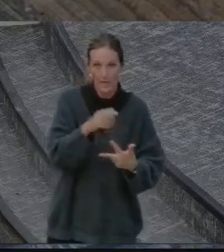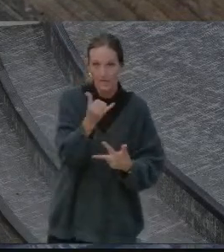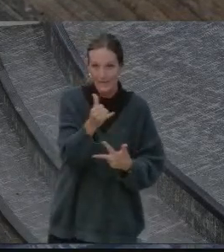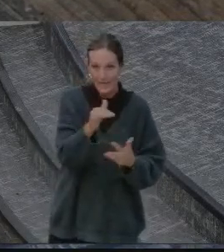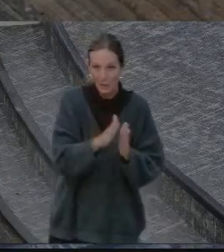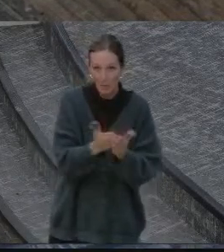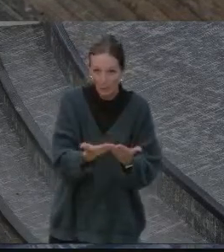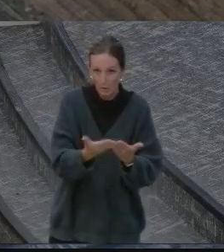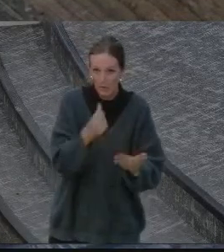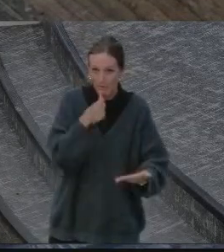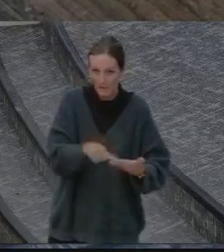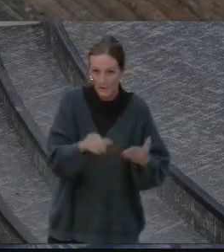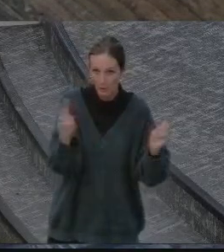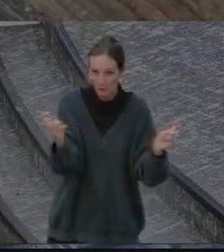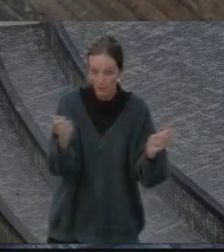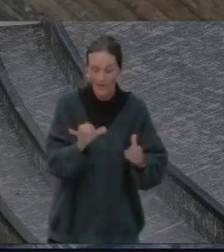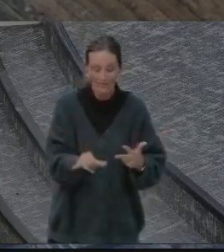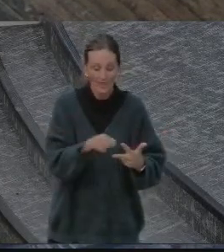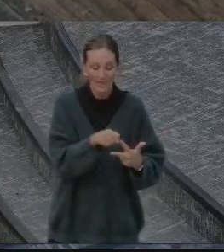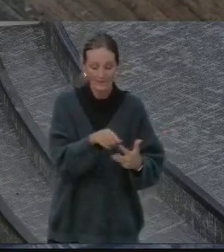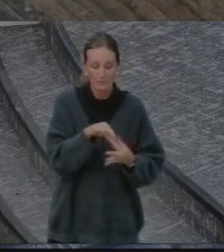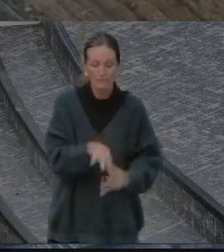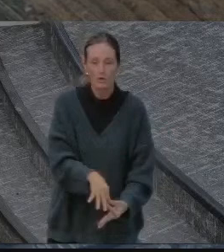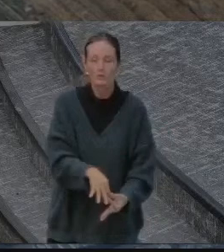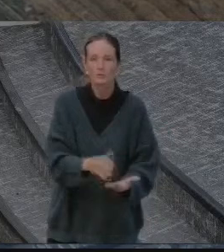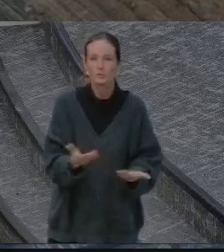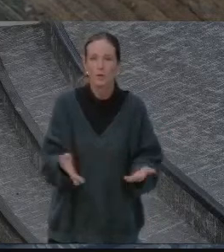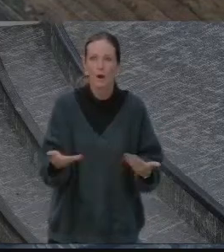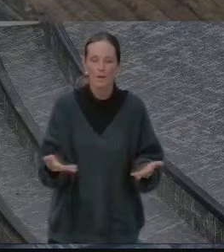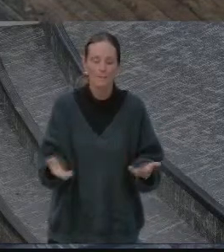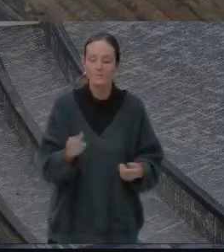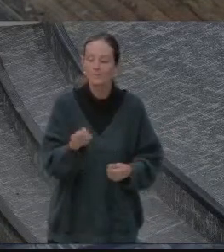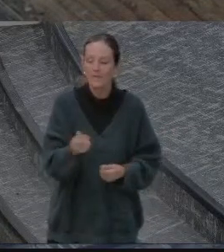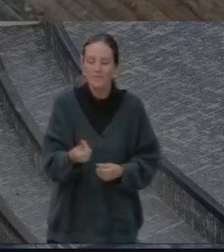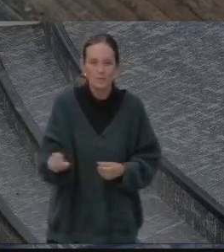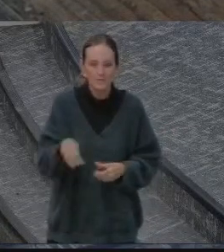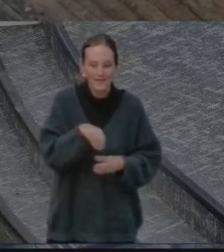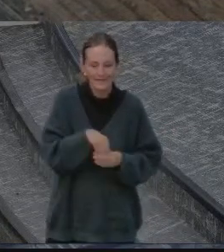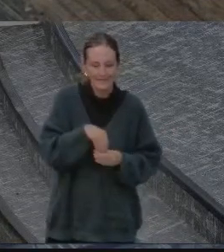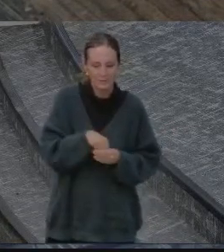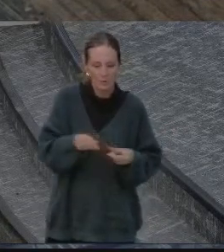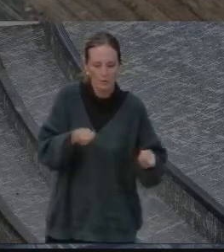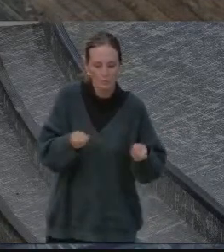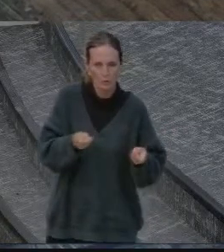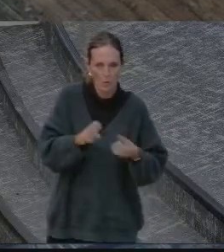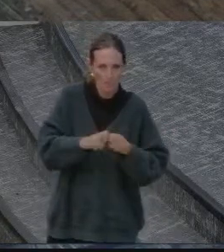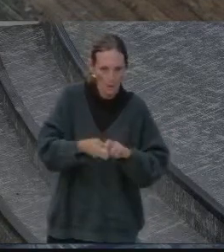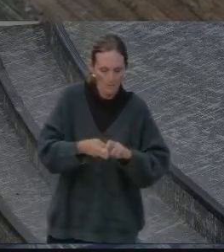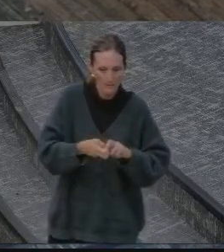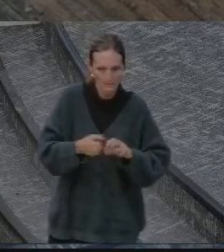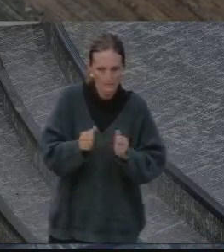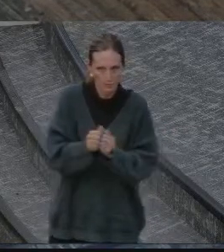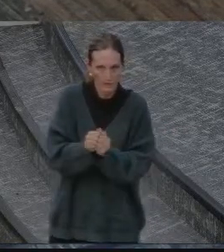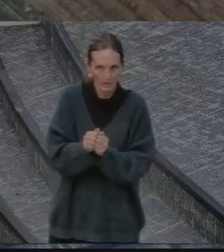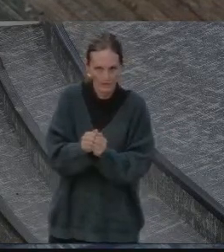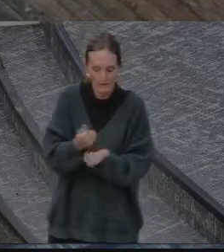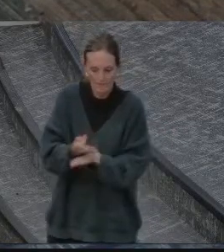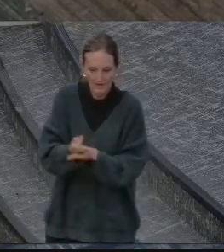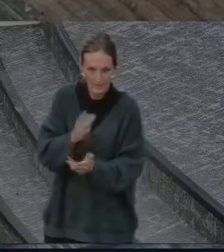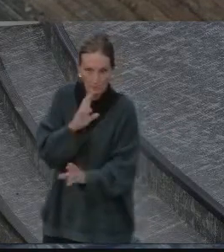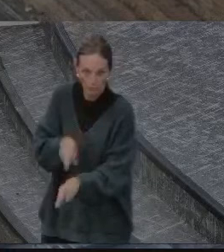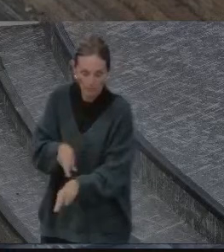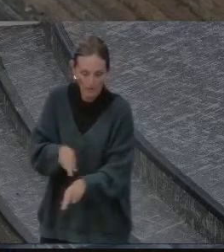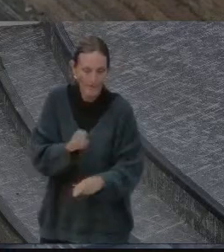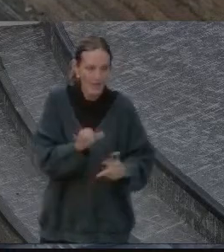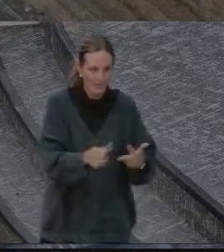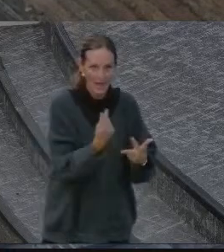that one relates to if there's any internal control issues over financial reporting that we noted. And that letter